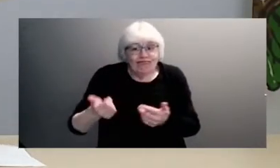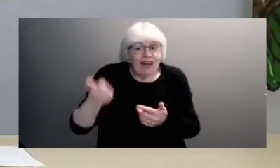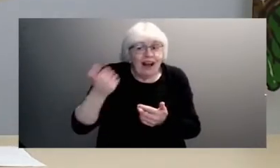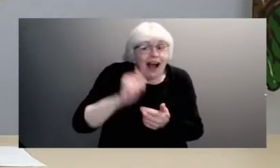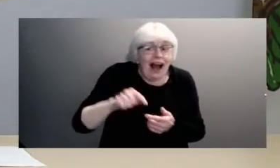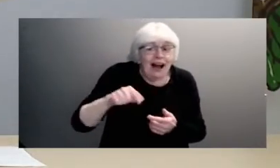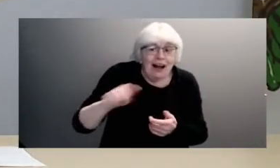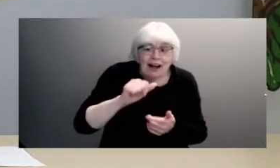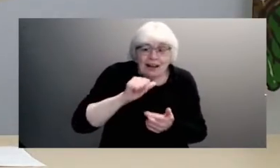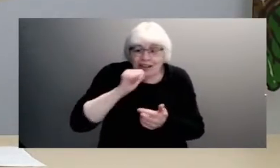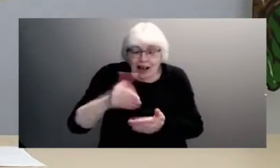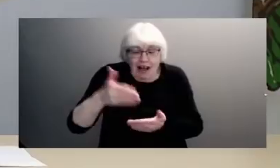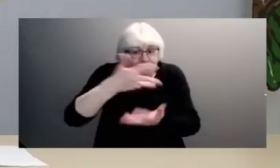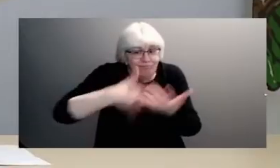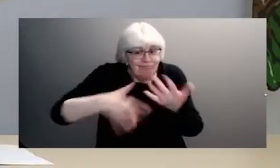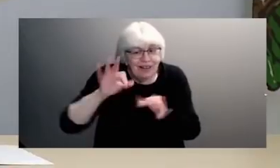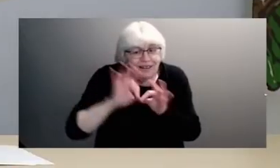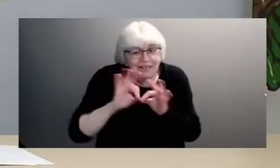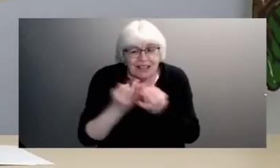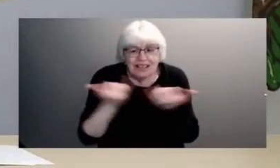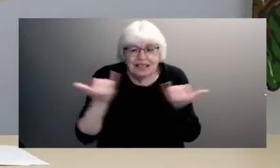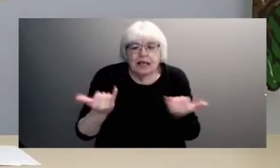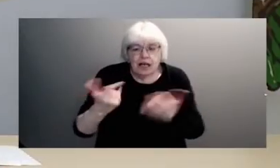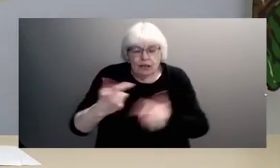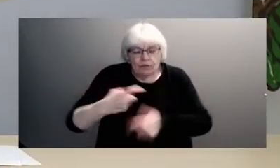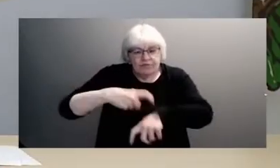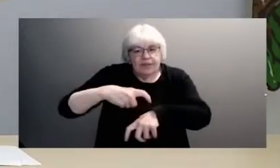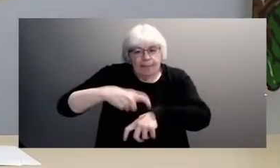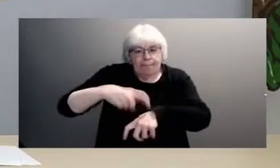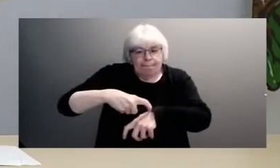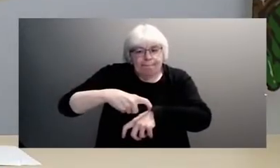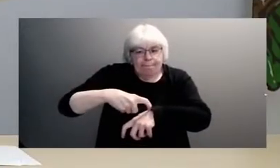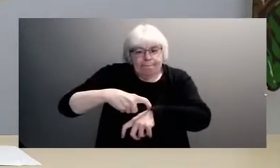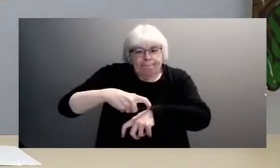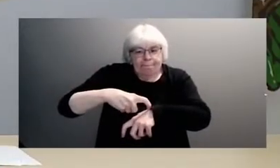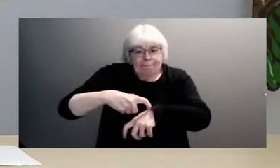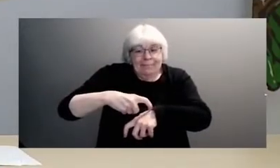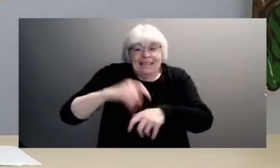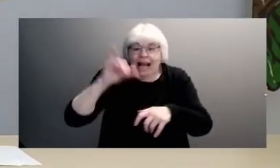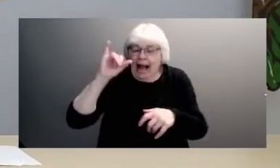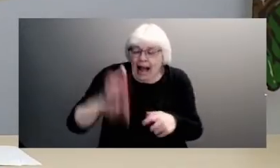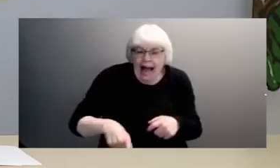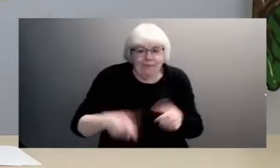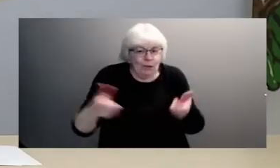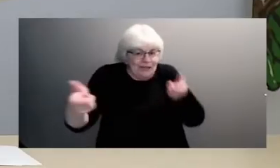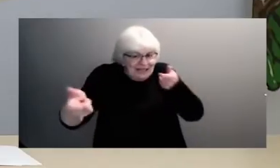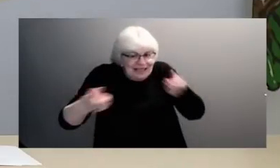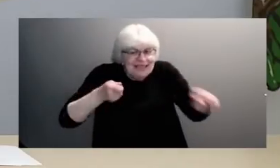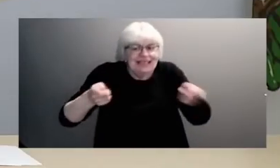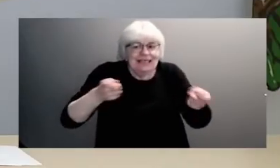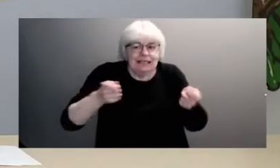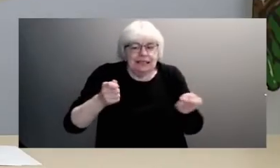Now is the time to add every layer of protection we can to reduce our individual and collective risk.